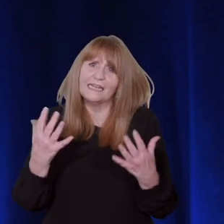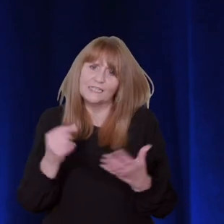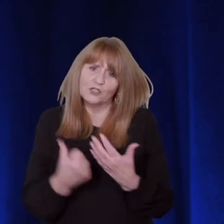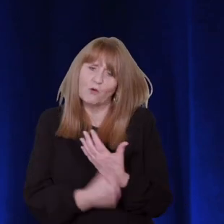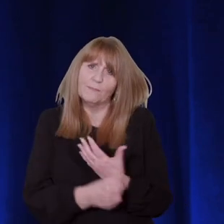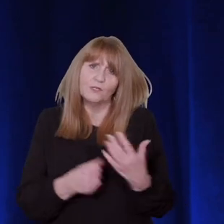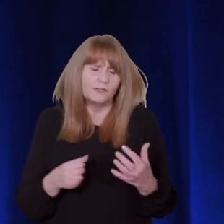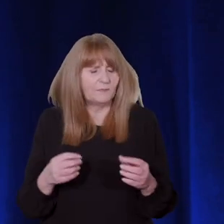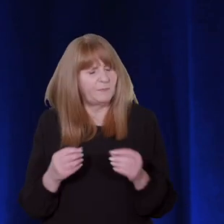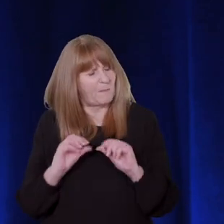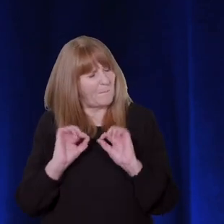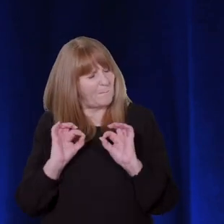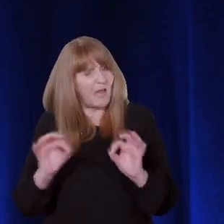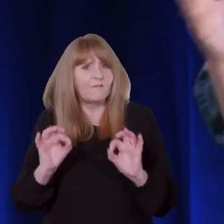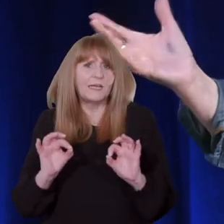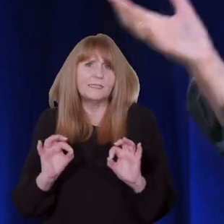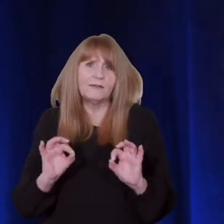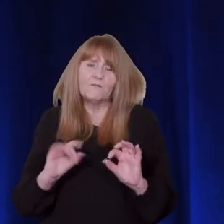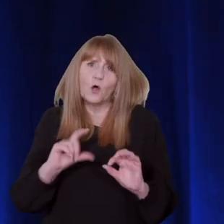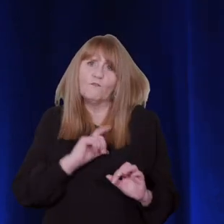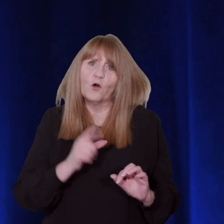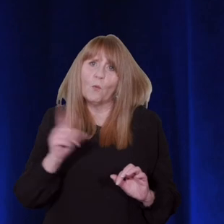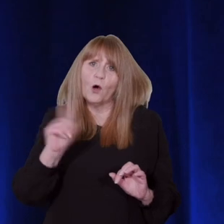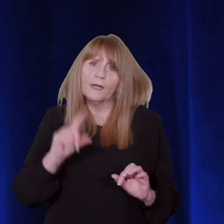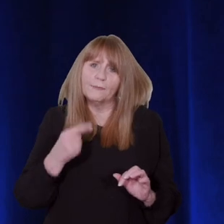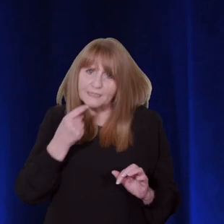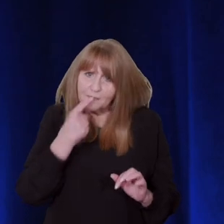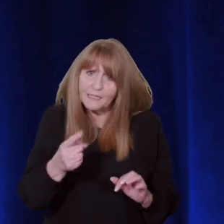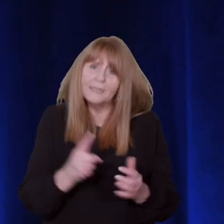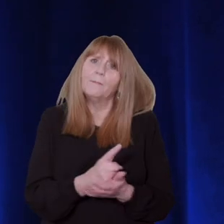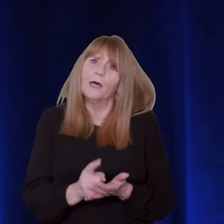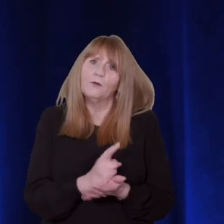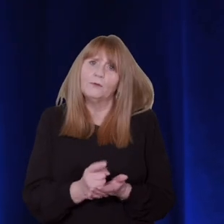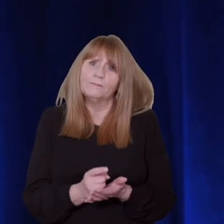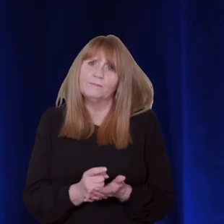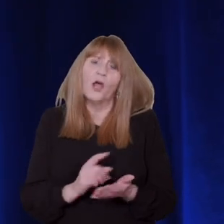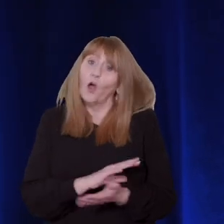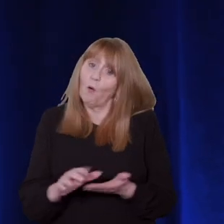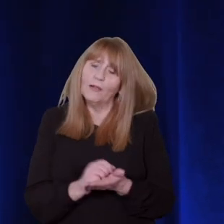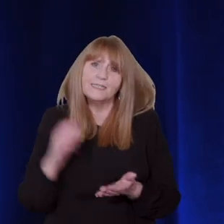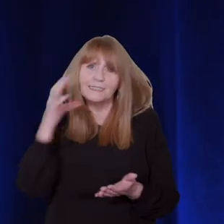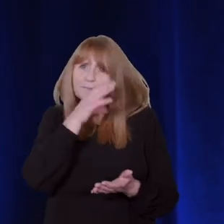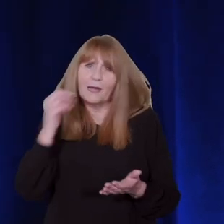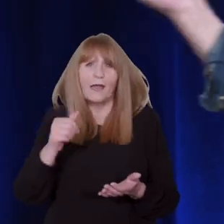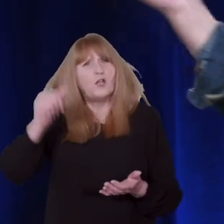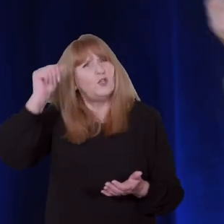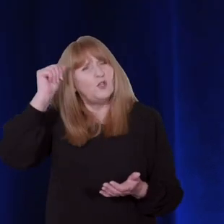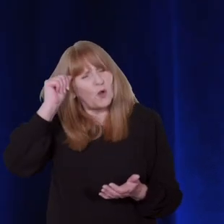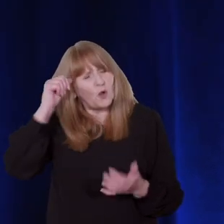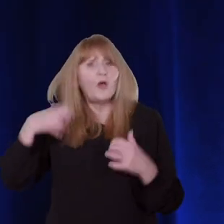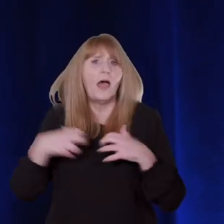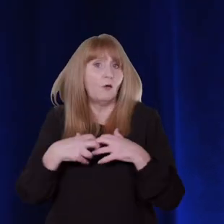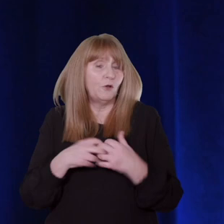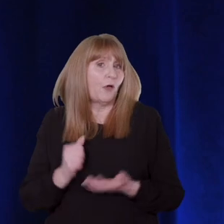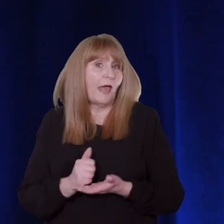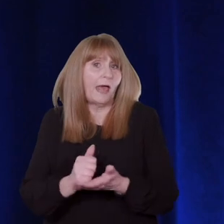session perfectly and took us on a journey. And the Holy Ghost knew how to help me. But my part in it was trusting him and clinging on to